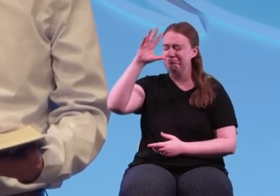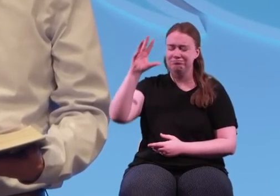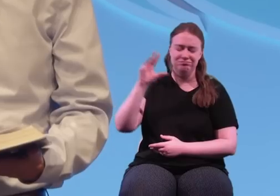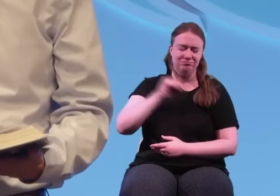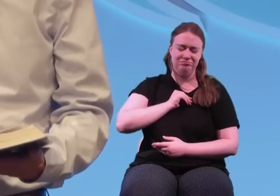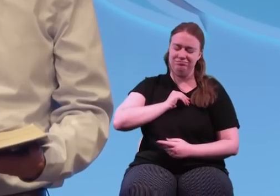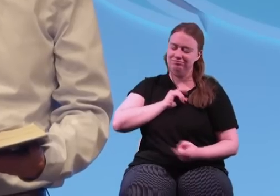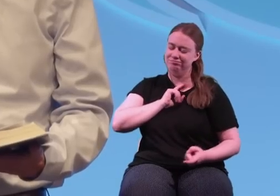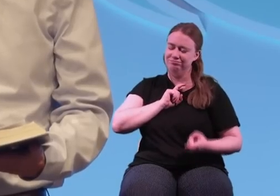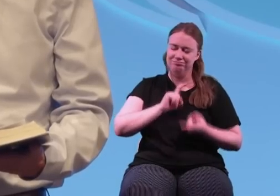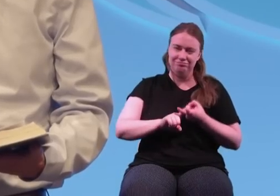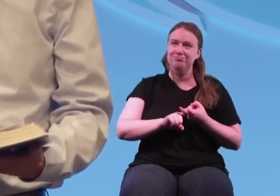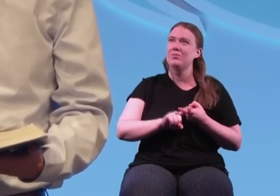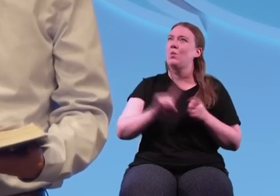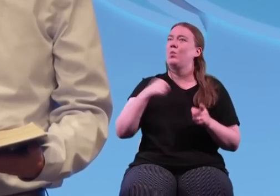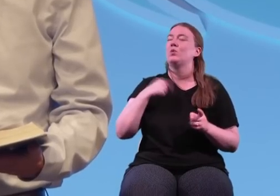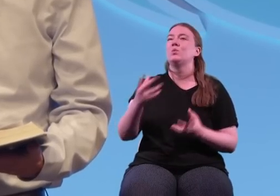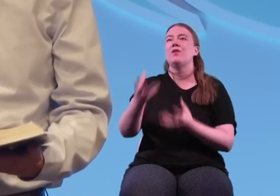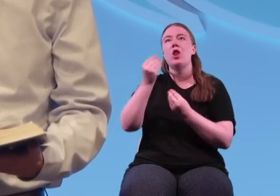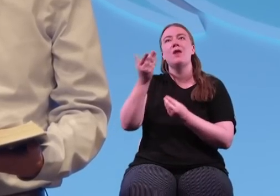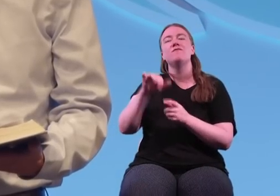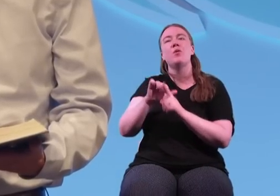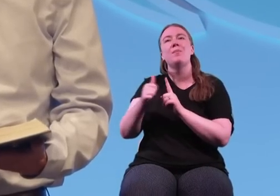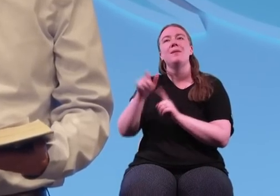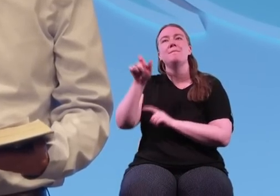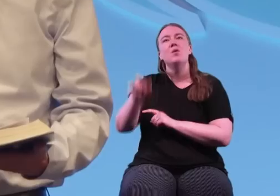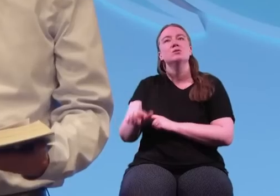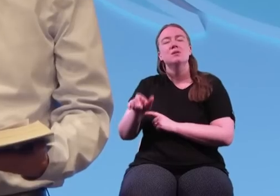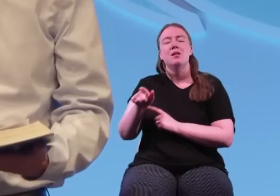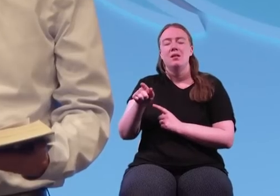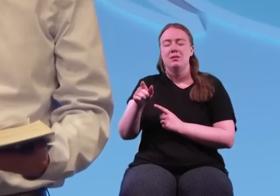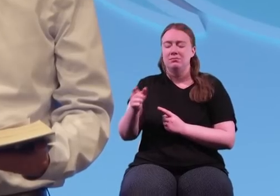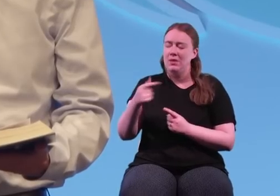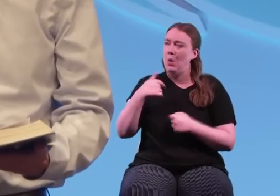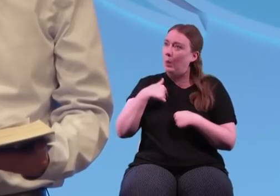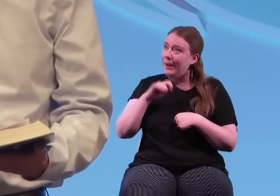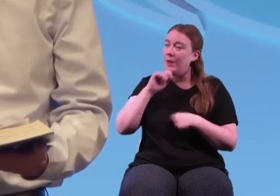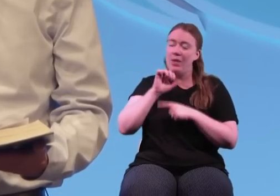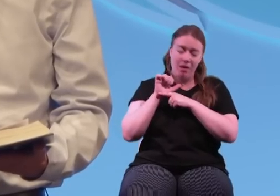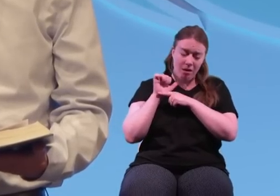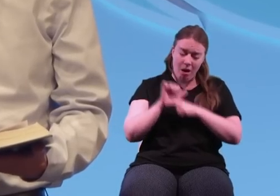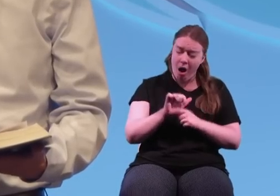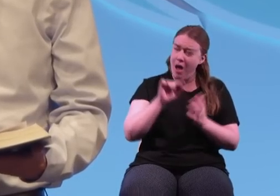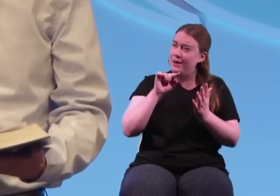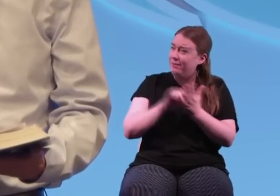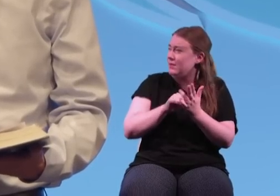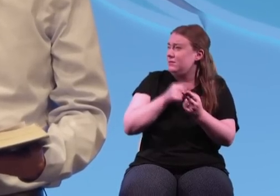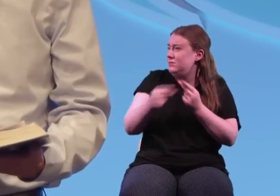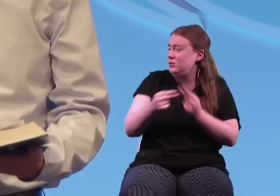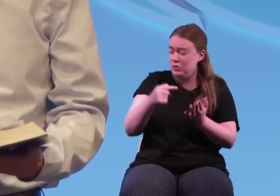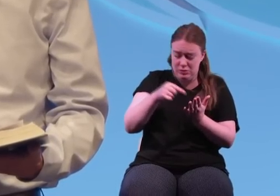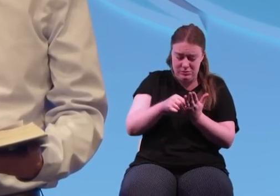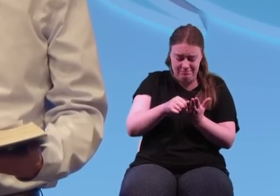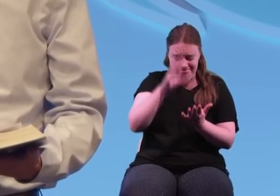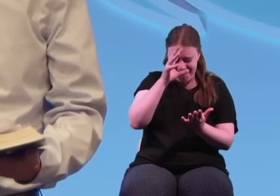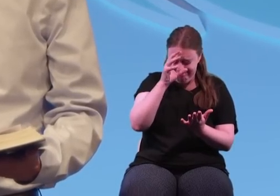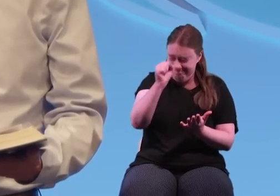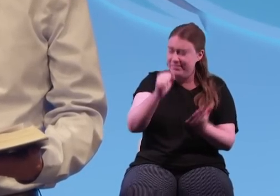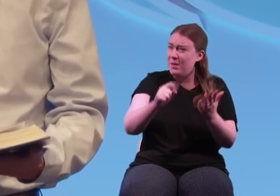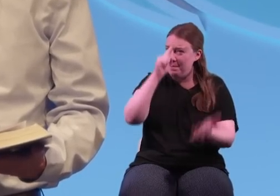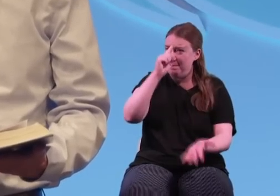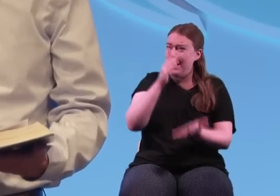apostle, so that we will guard this great deposit that you've given to us, that we believe it